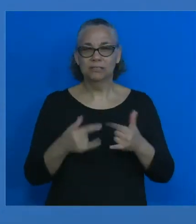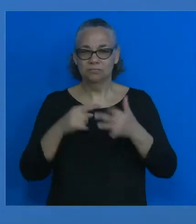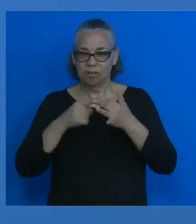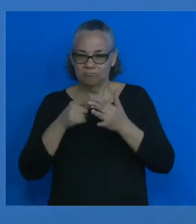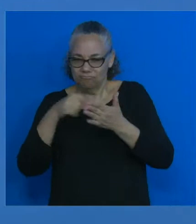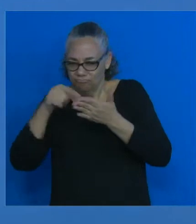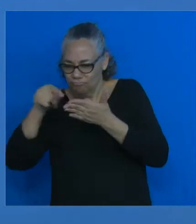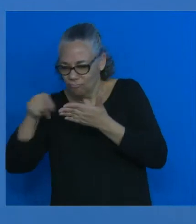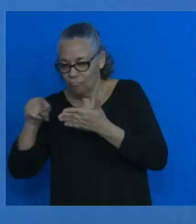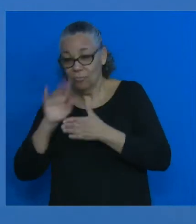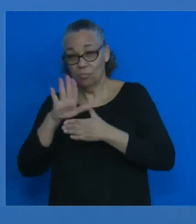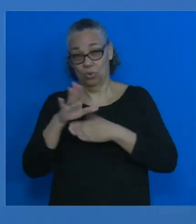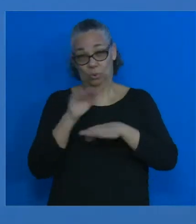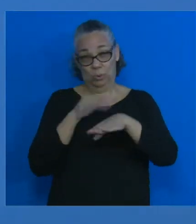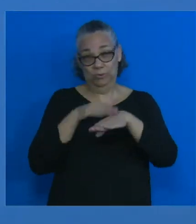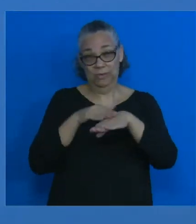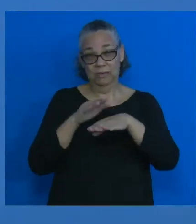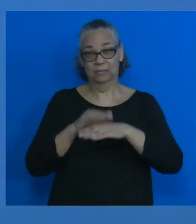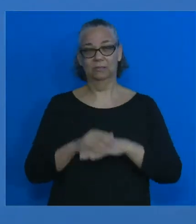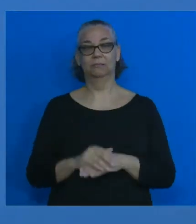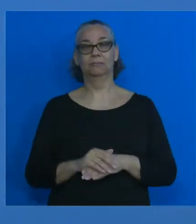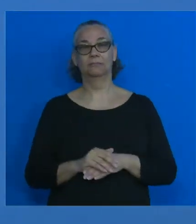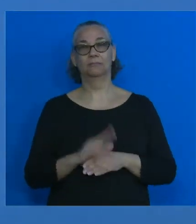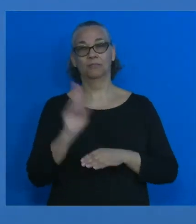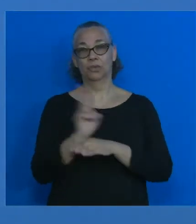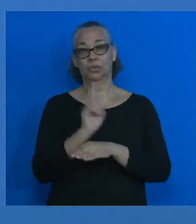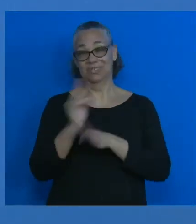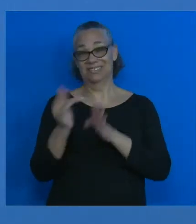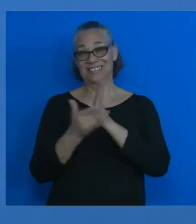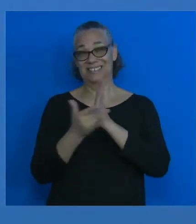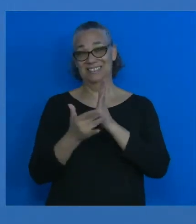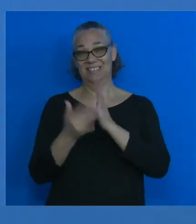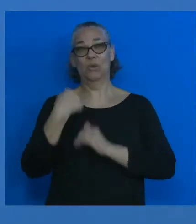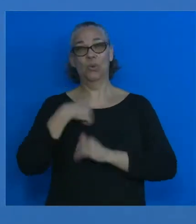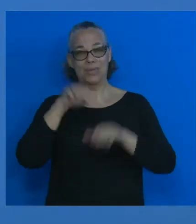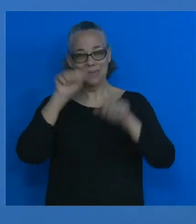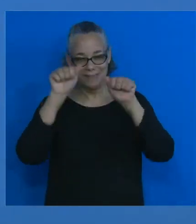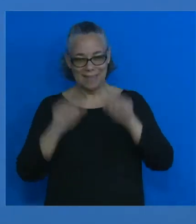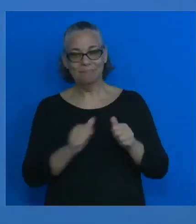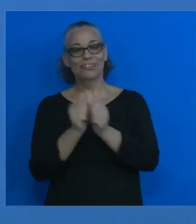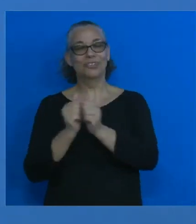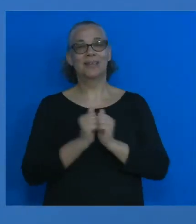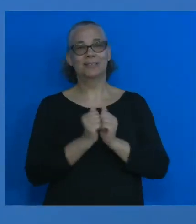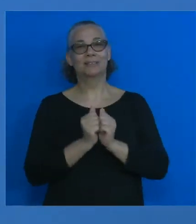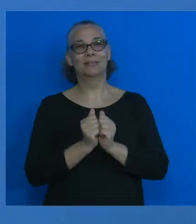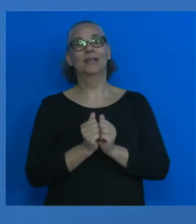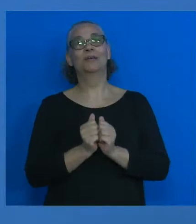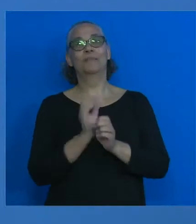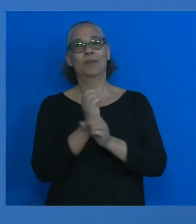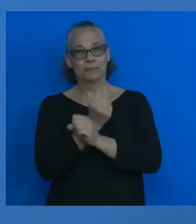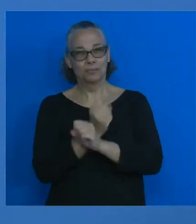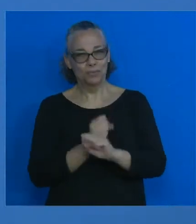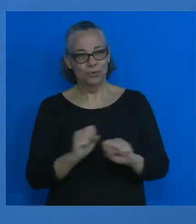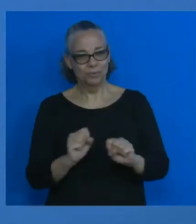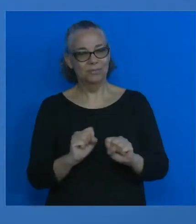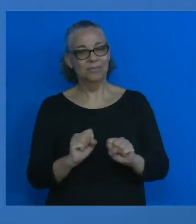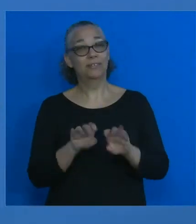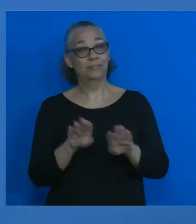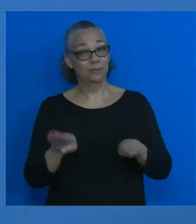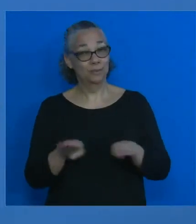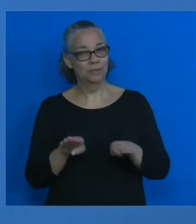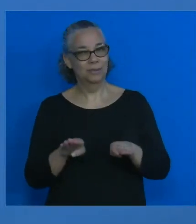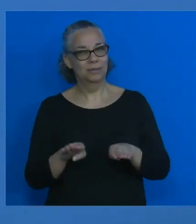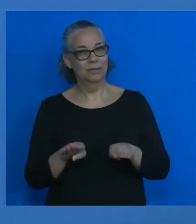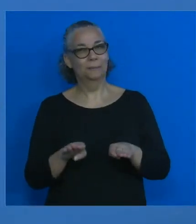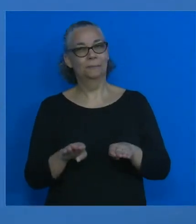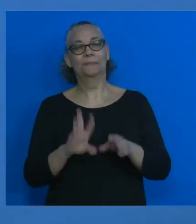notifications. Using technology, together, we can make Bermuda safer. Additionally, there is